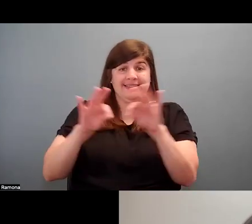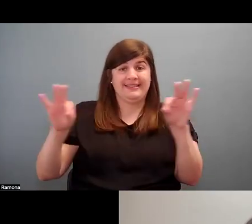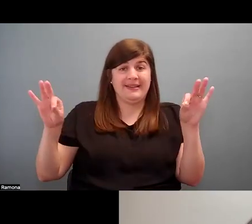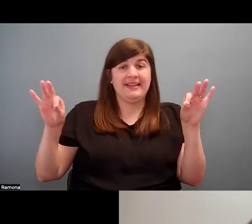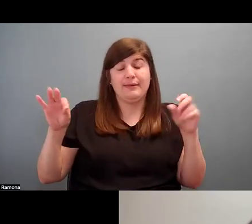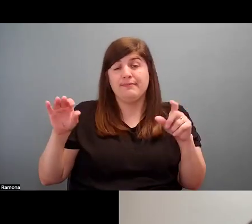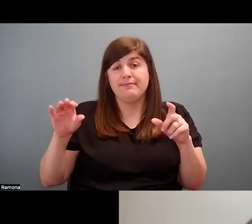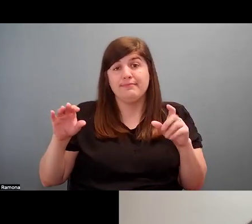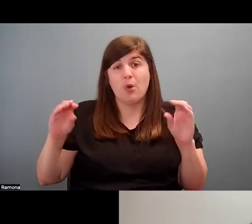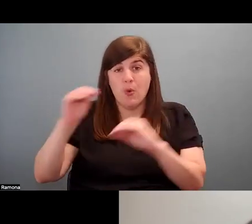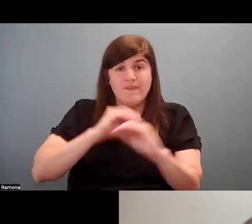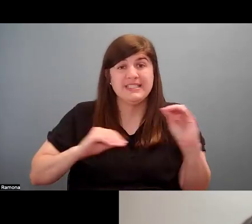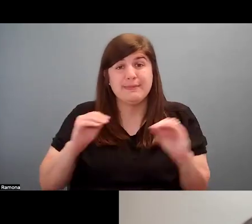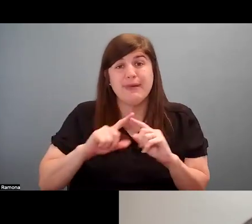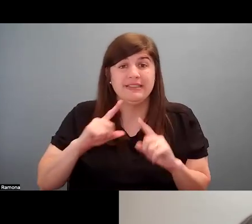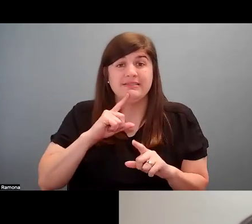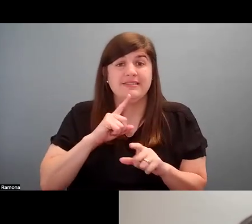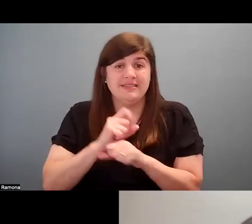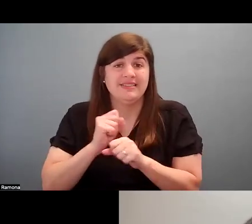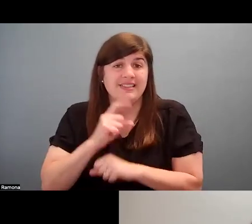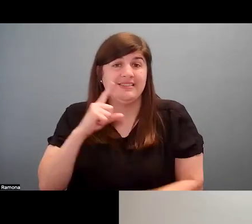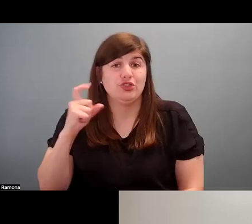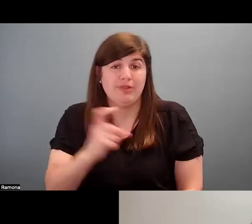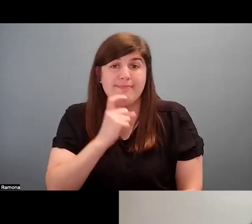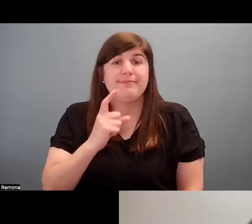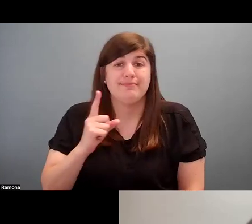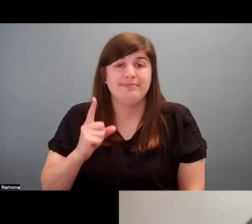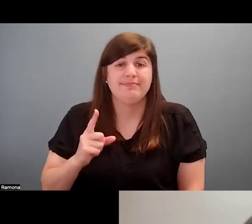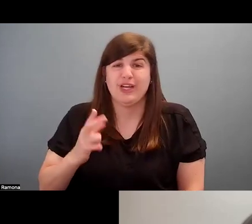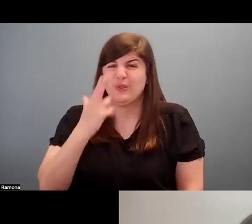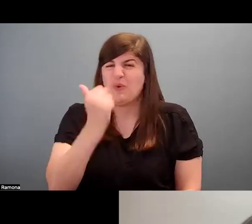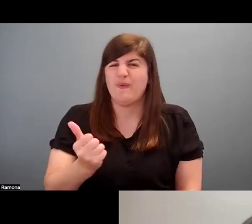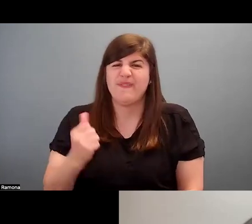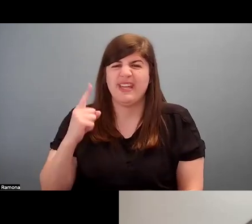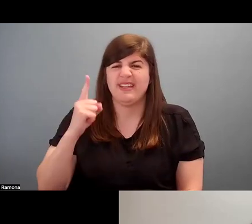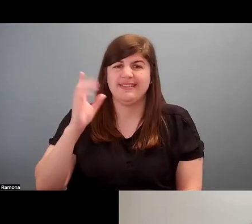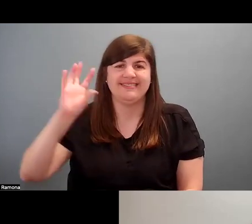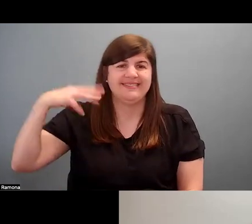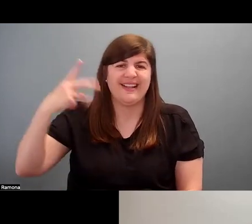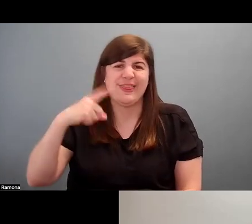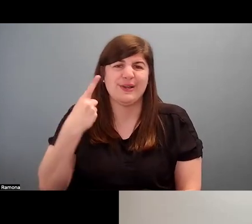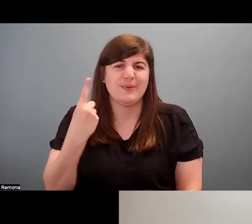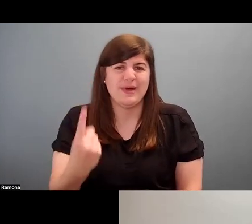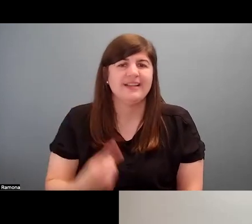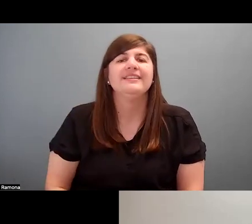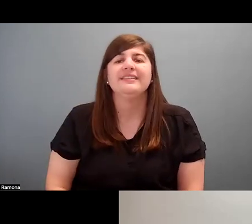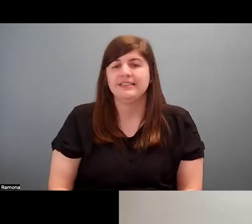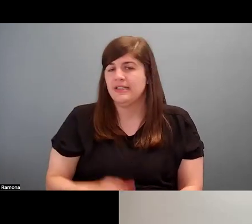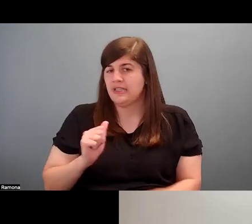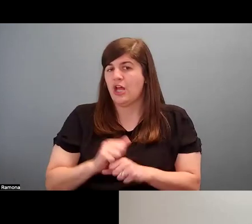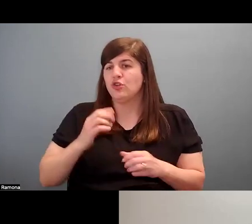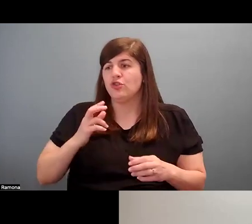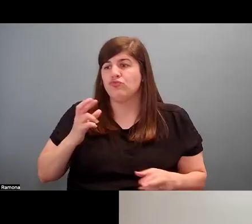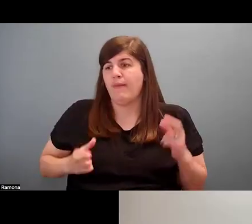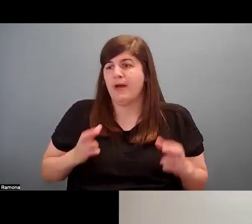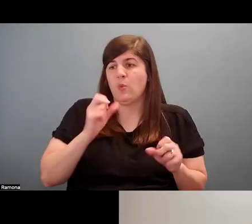shrimp. Yeah, it's a really goofy looking one for sure. Yes. Um, okay, can your robot work in both freshwater